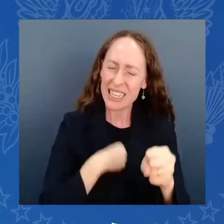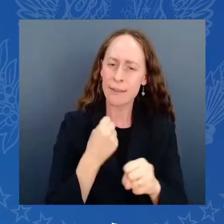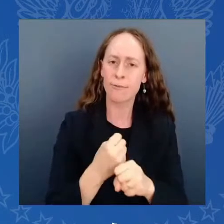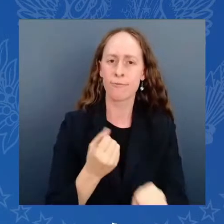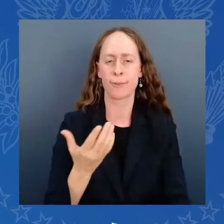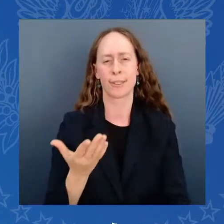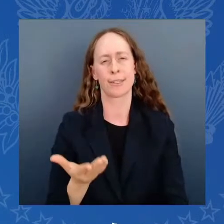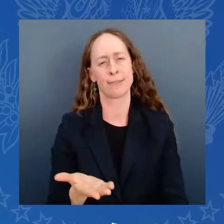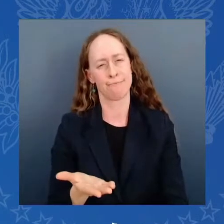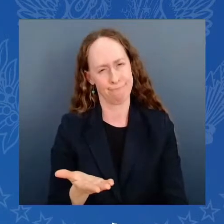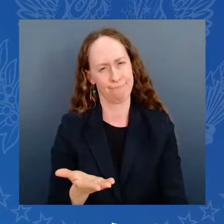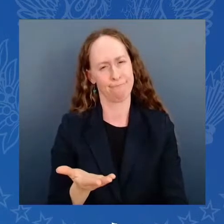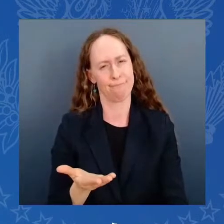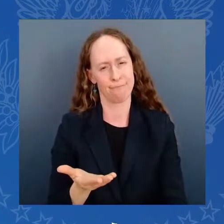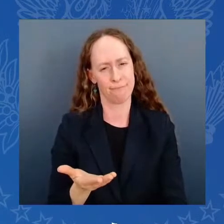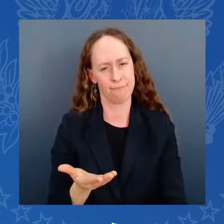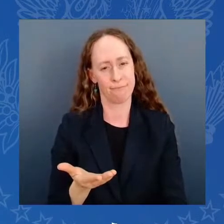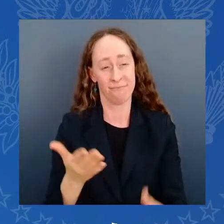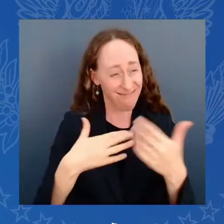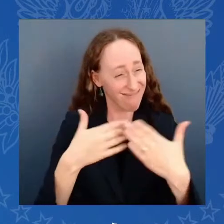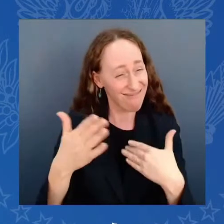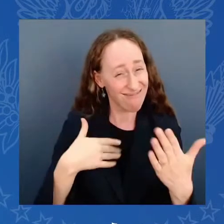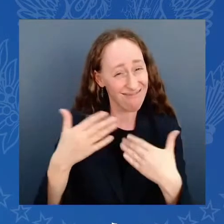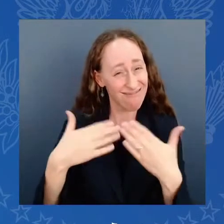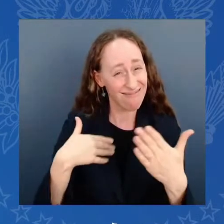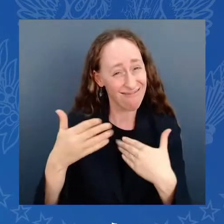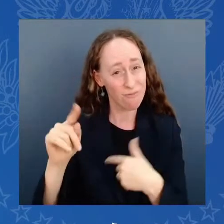It's outrageous.